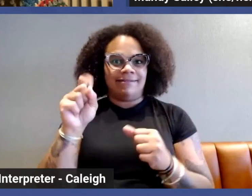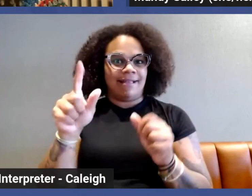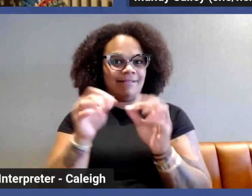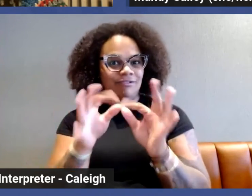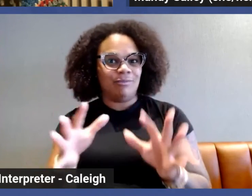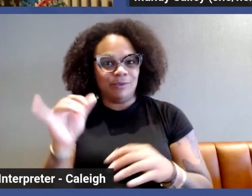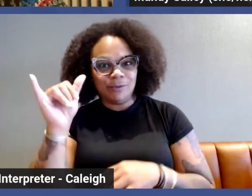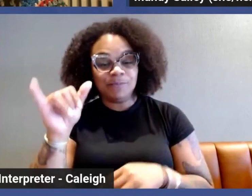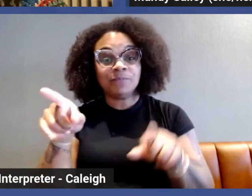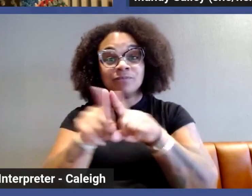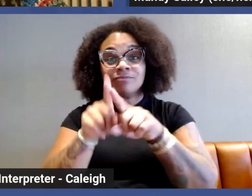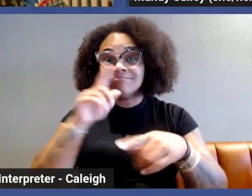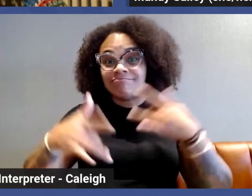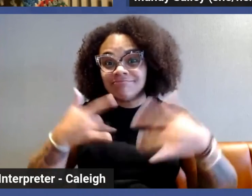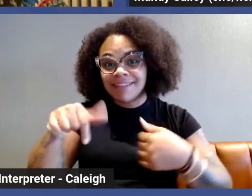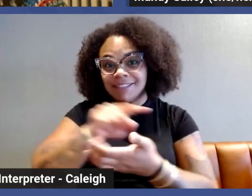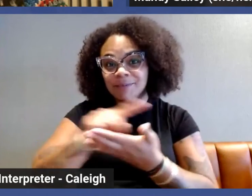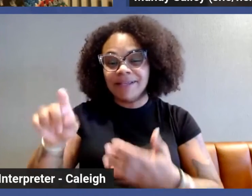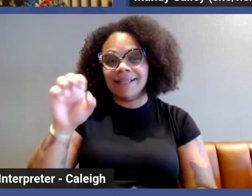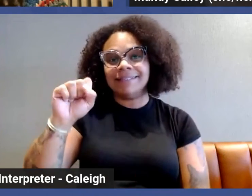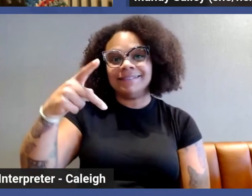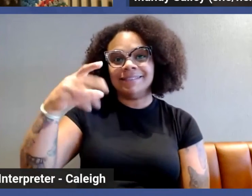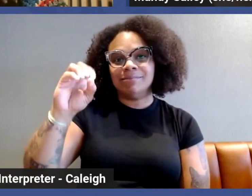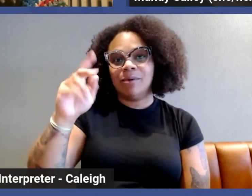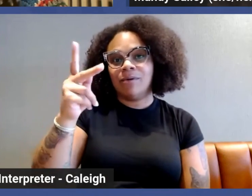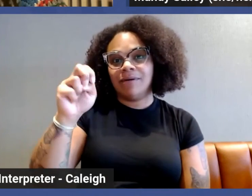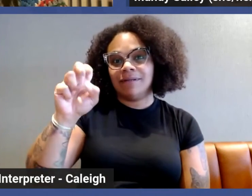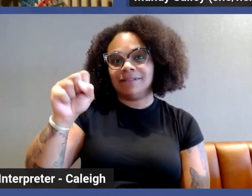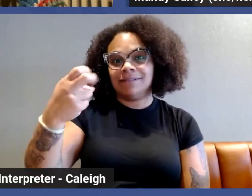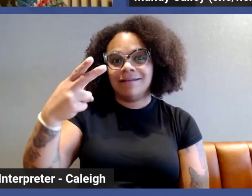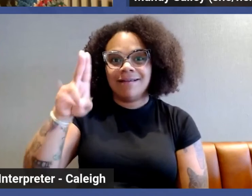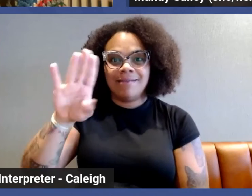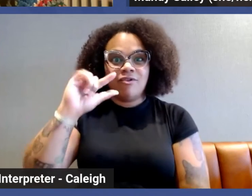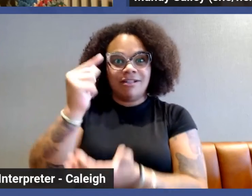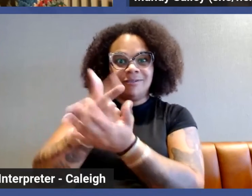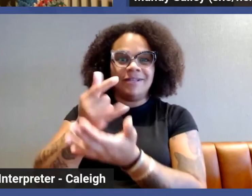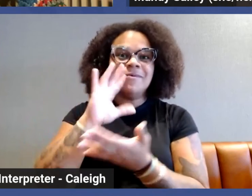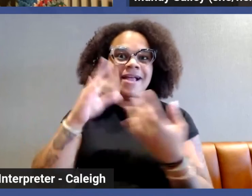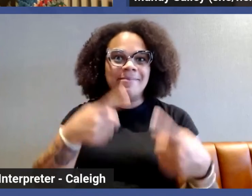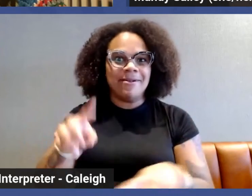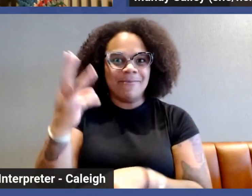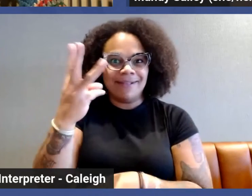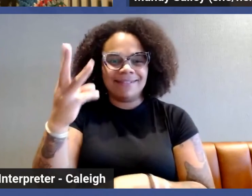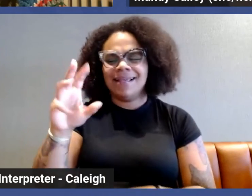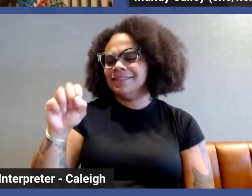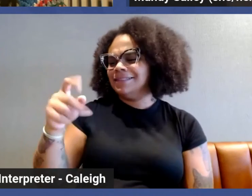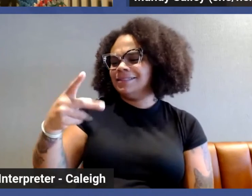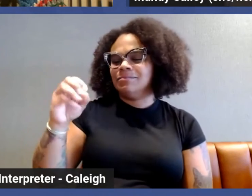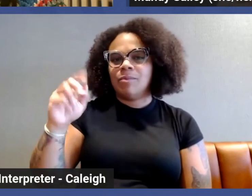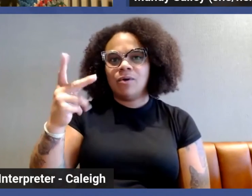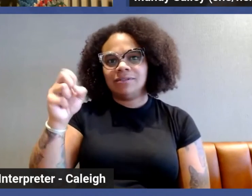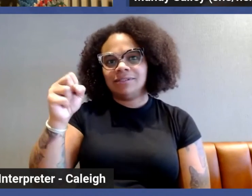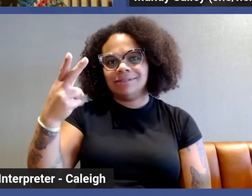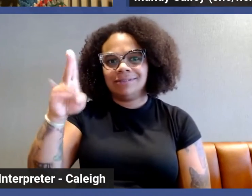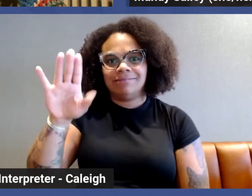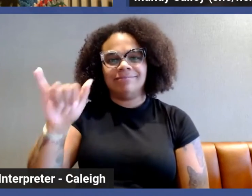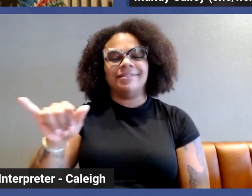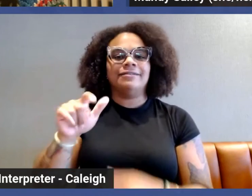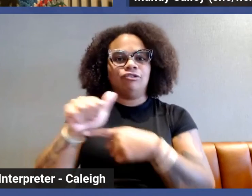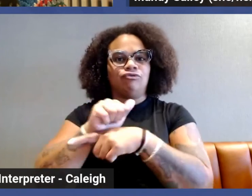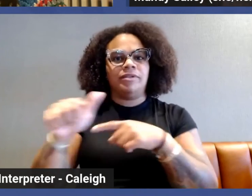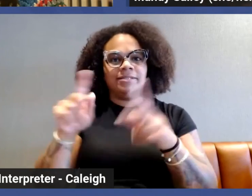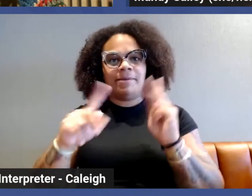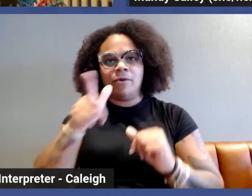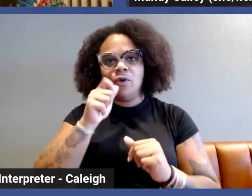Hub graduation is happening on Wednesday. Spokes Hub is our program that trains folks who are formerly or